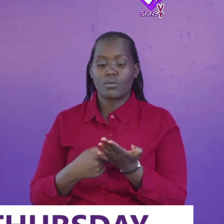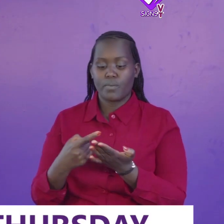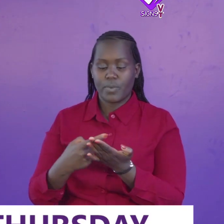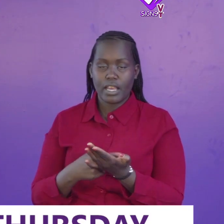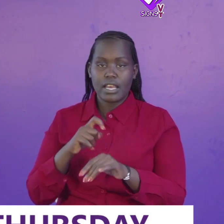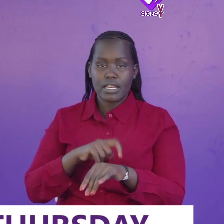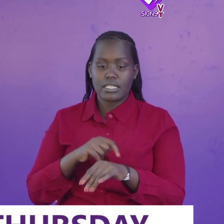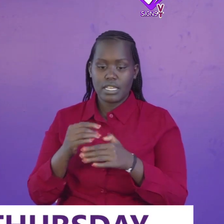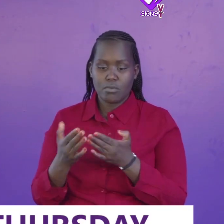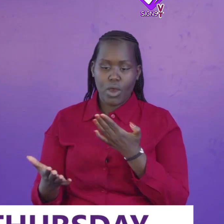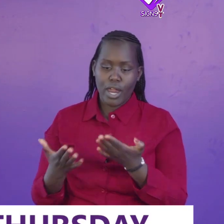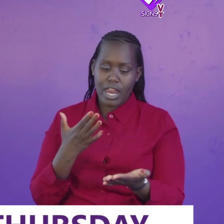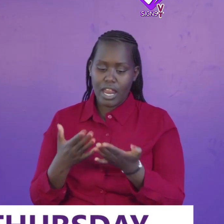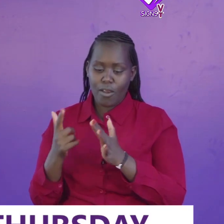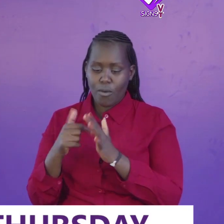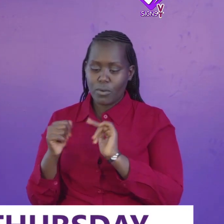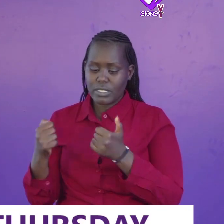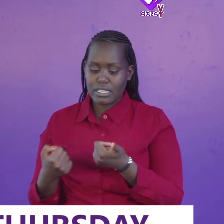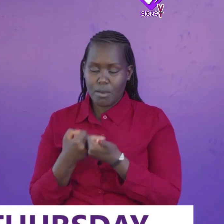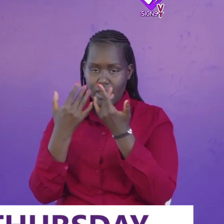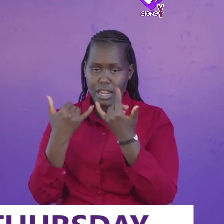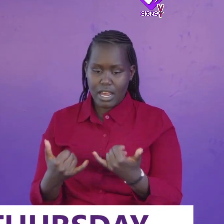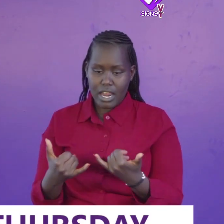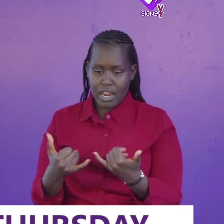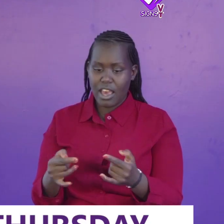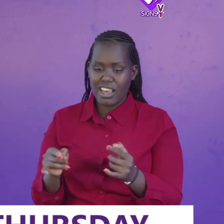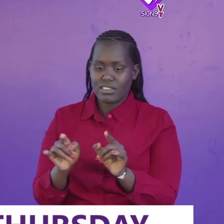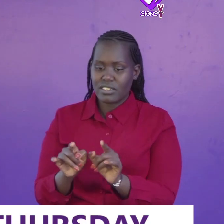we compare what's going on now versus